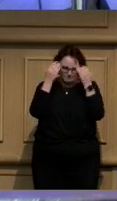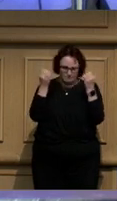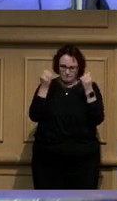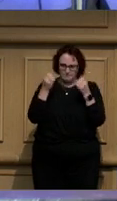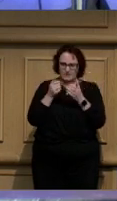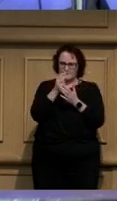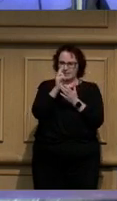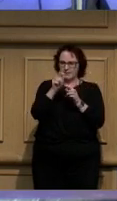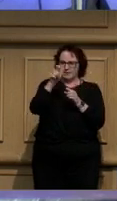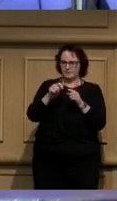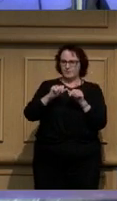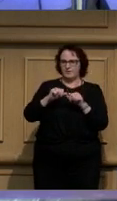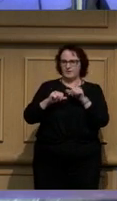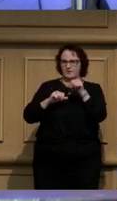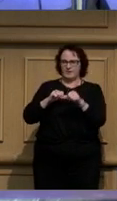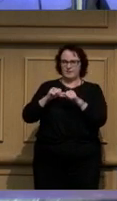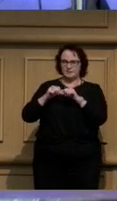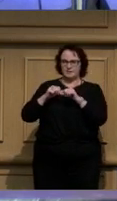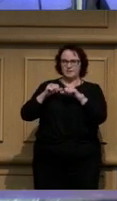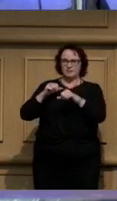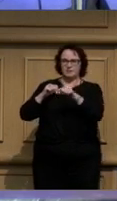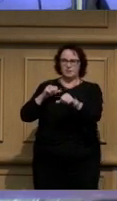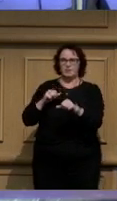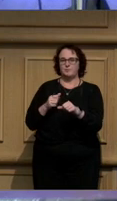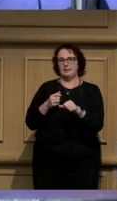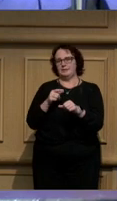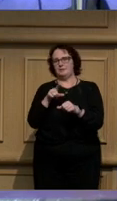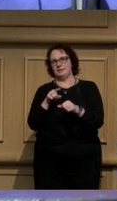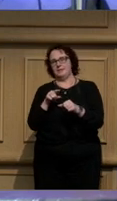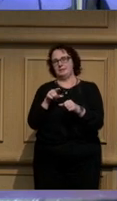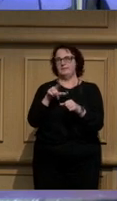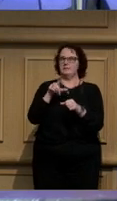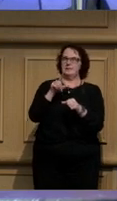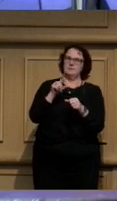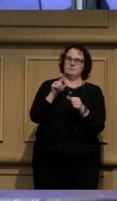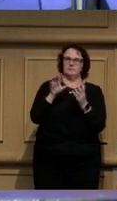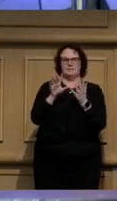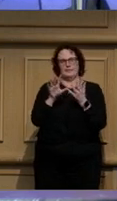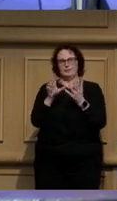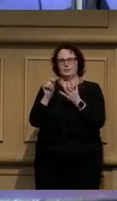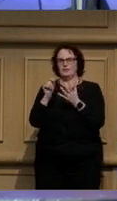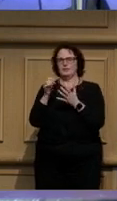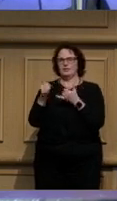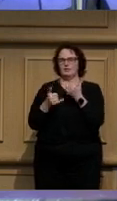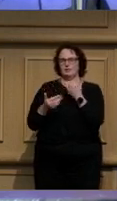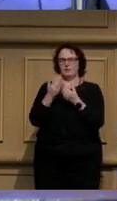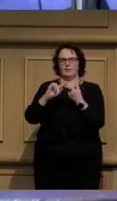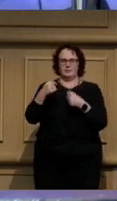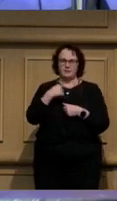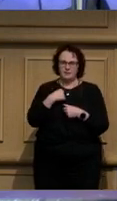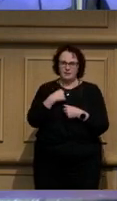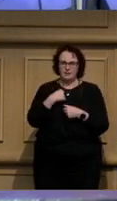next generation that would be a decade or two decades younger than me. So obviously the concerns are different, or